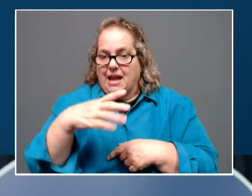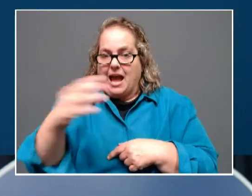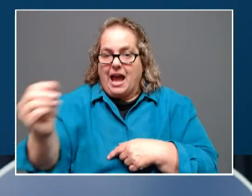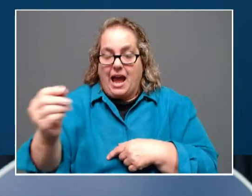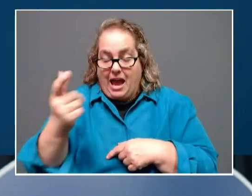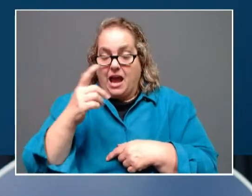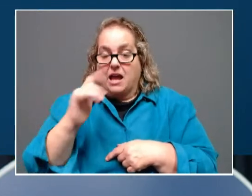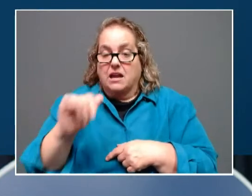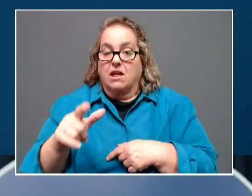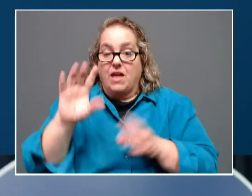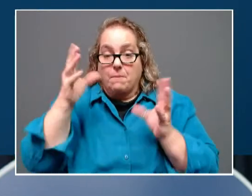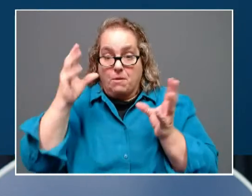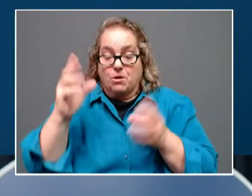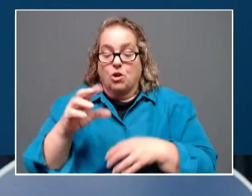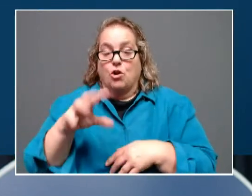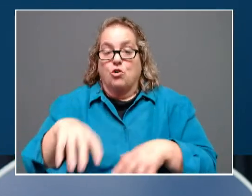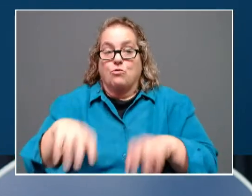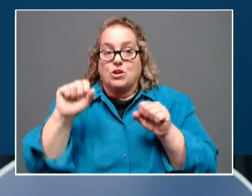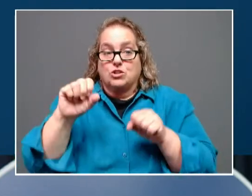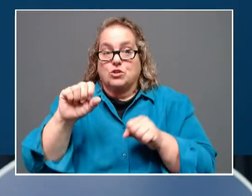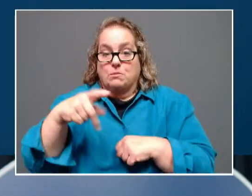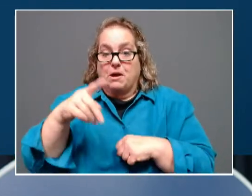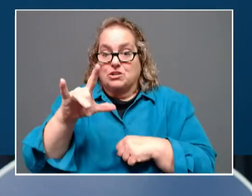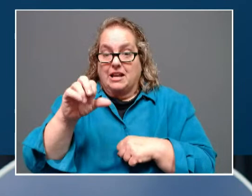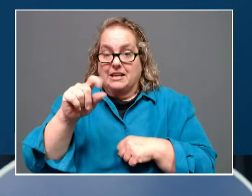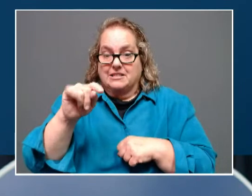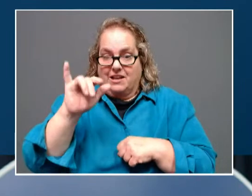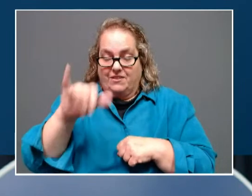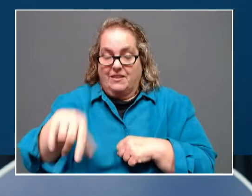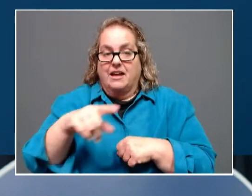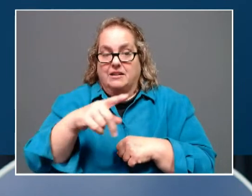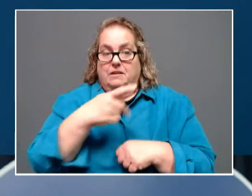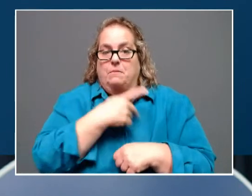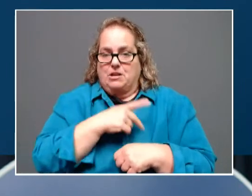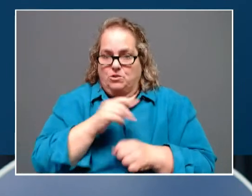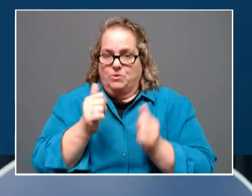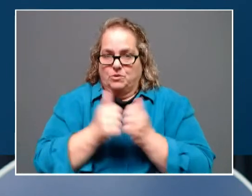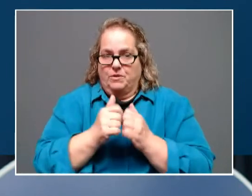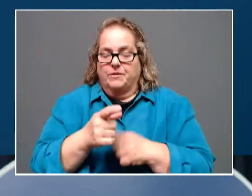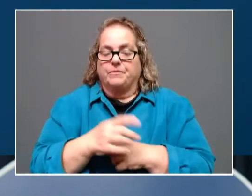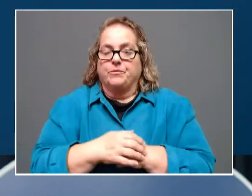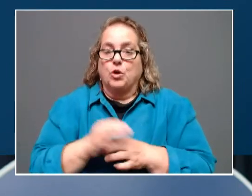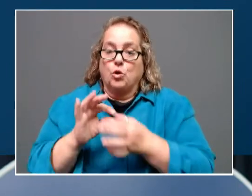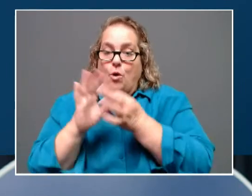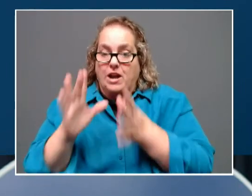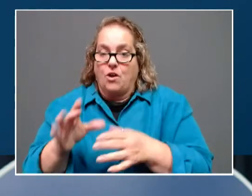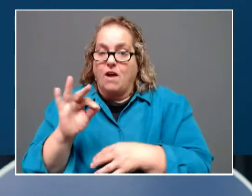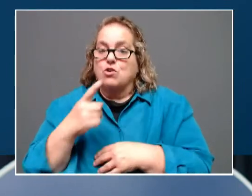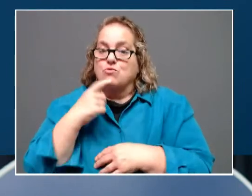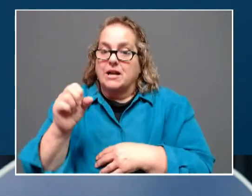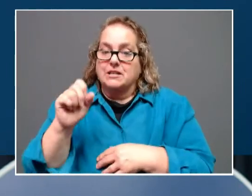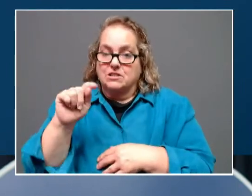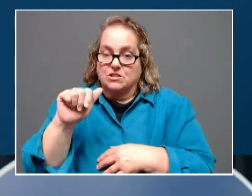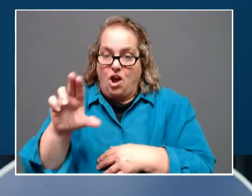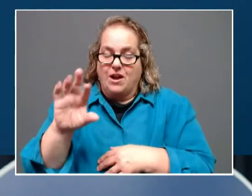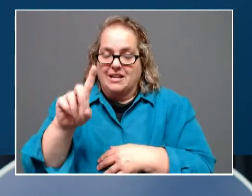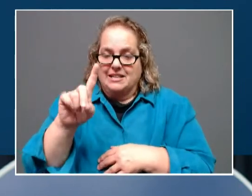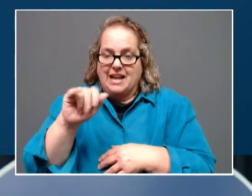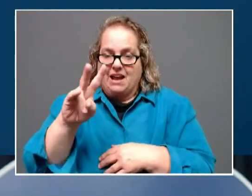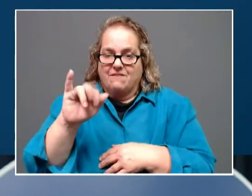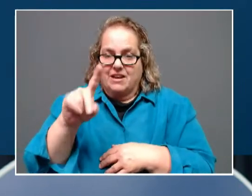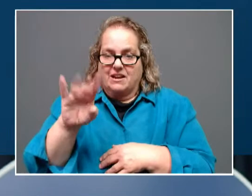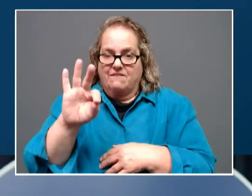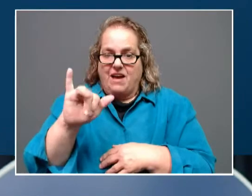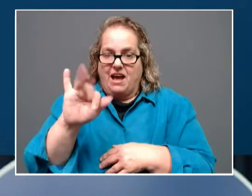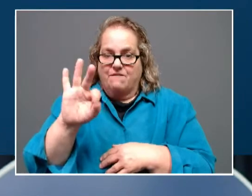was lowered to the patient. Coordinator of Red Star is David Pfeiffer. He's Powell County